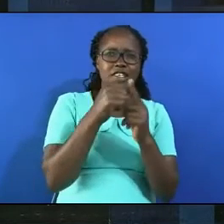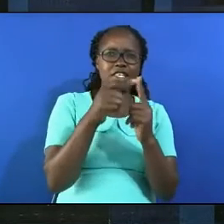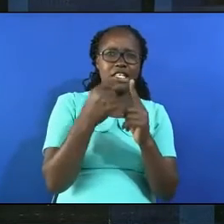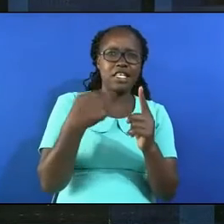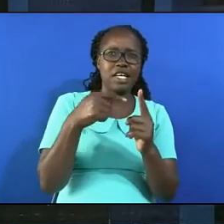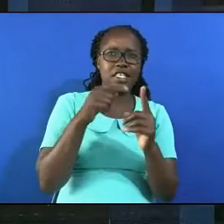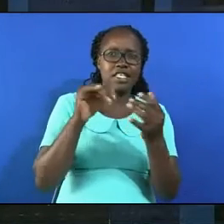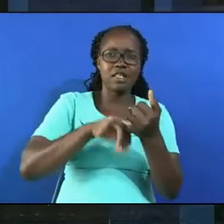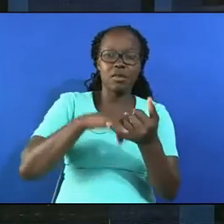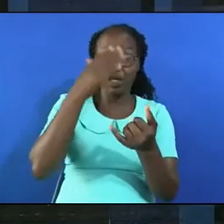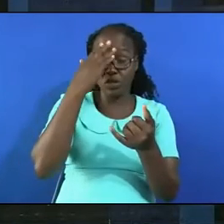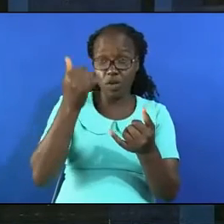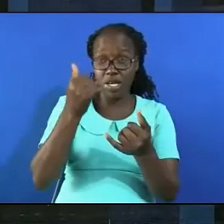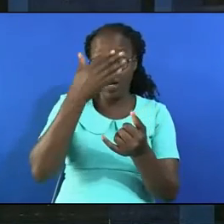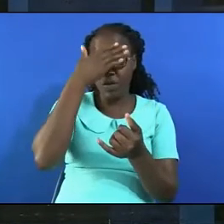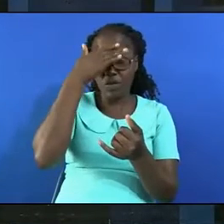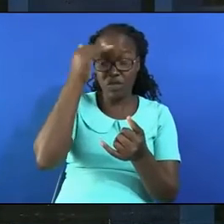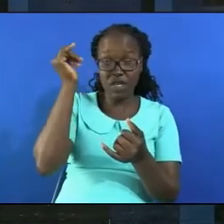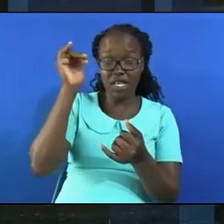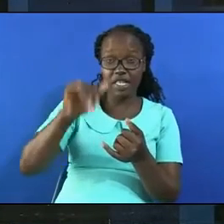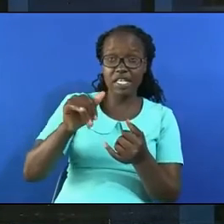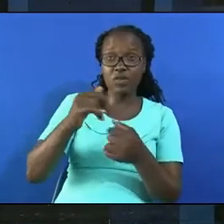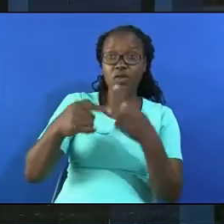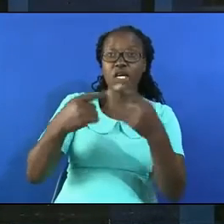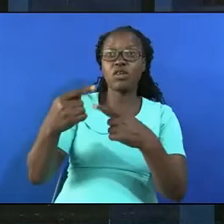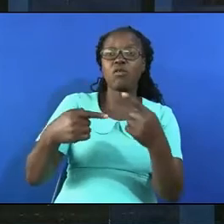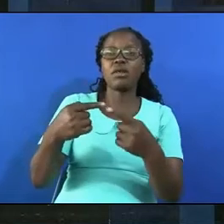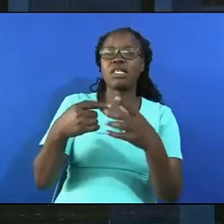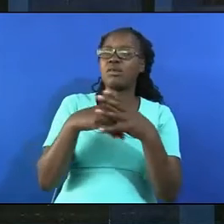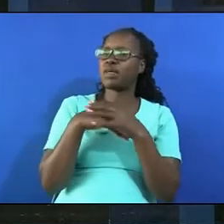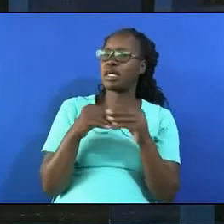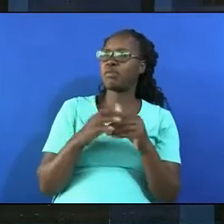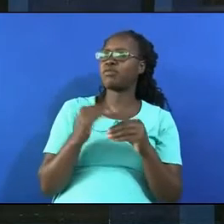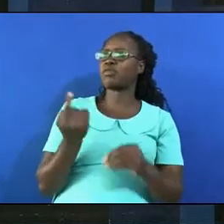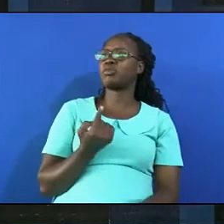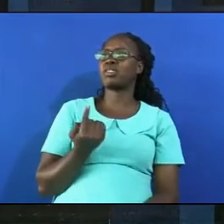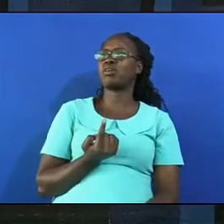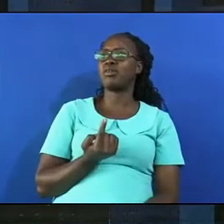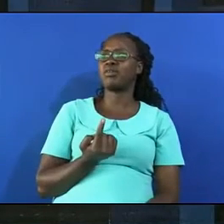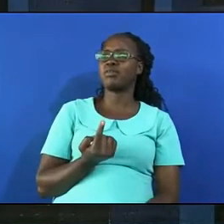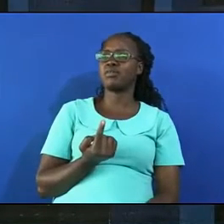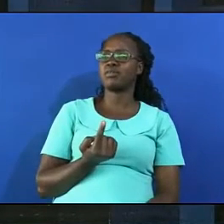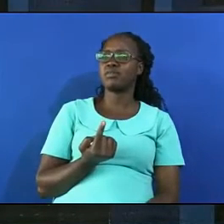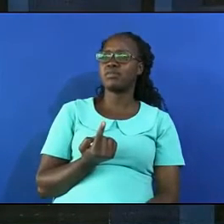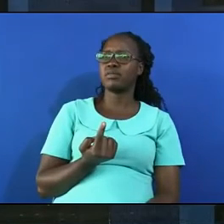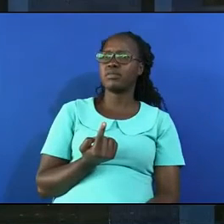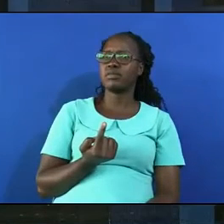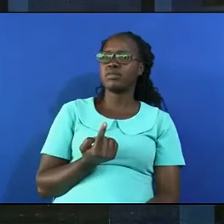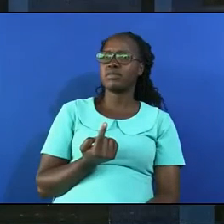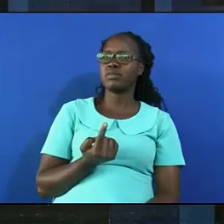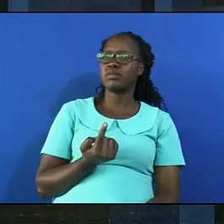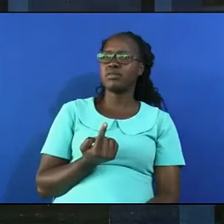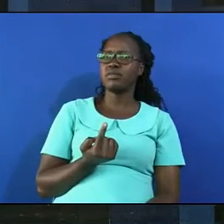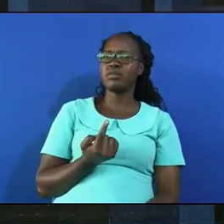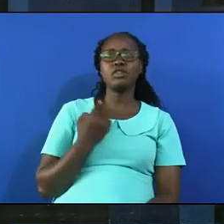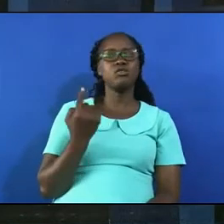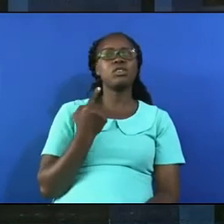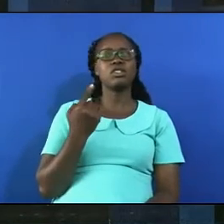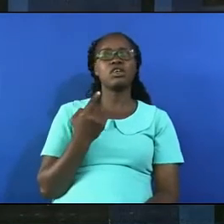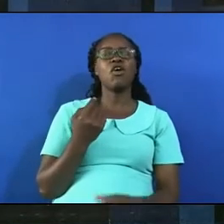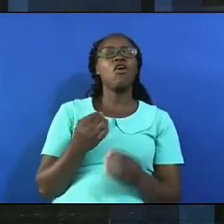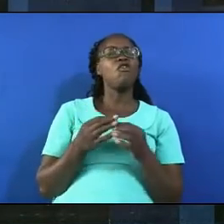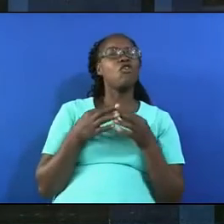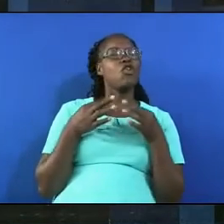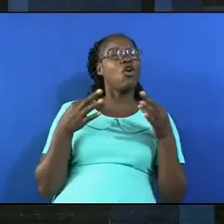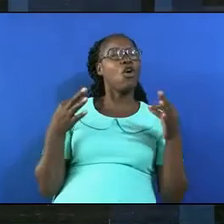in marriage because we forget that we can be comfortable being single. You have been single for